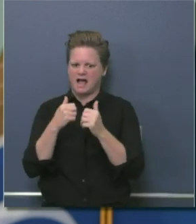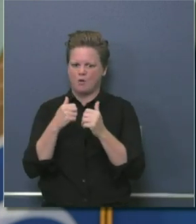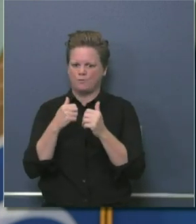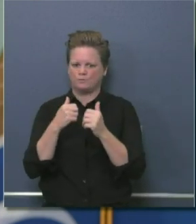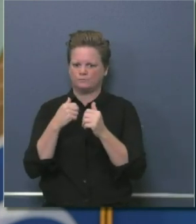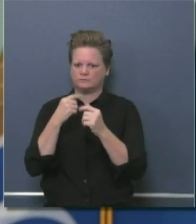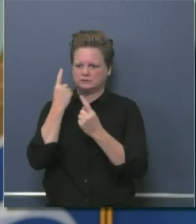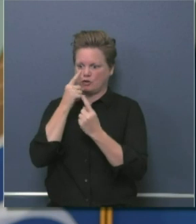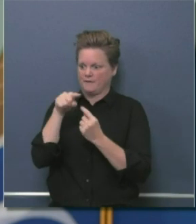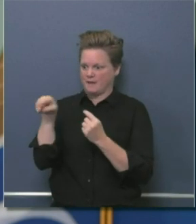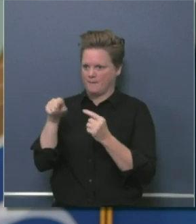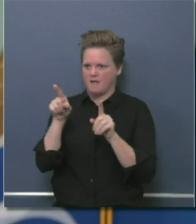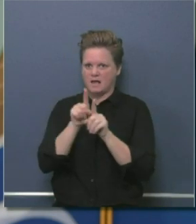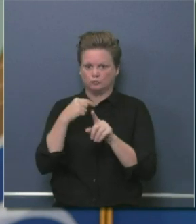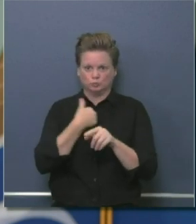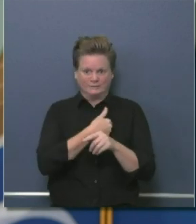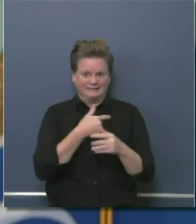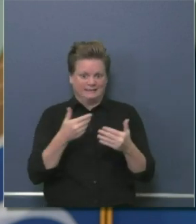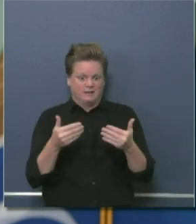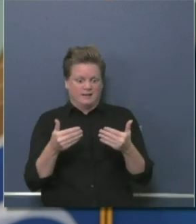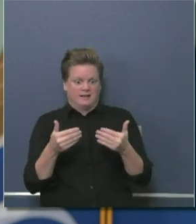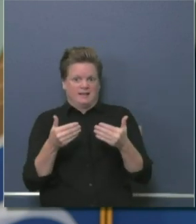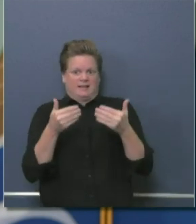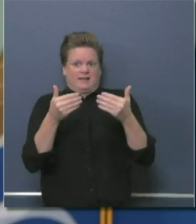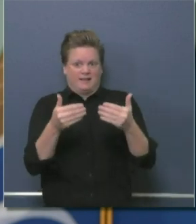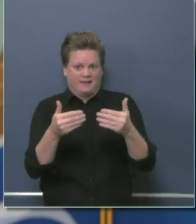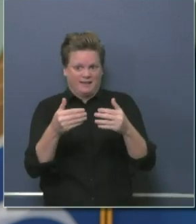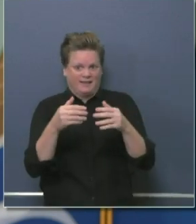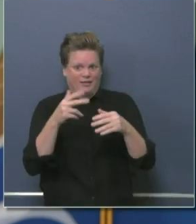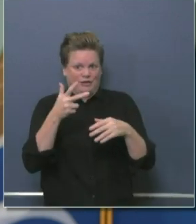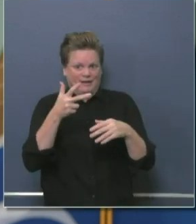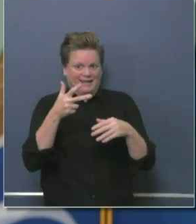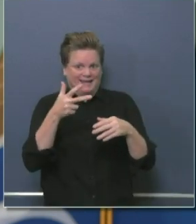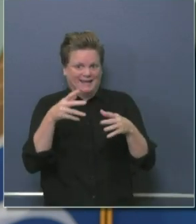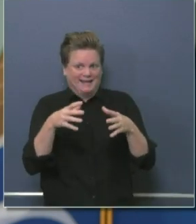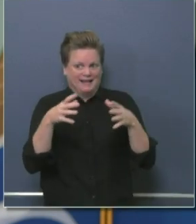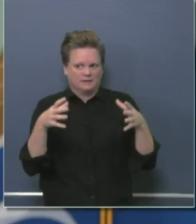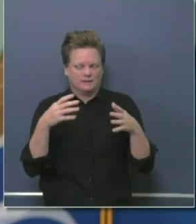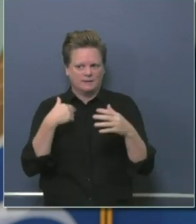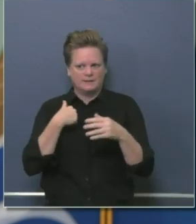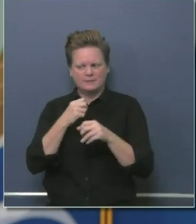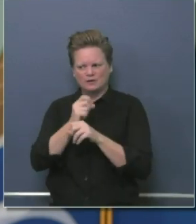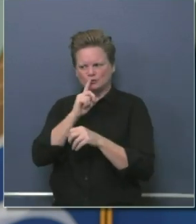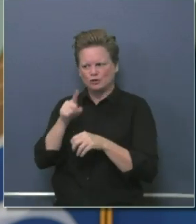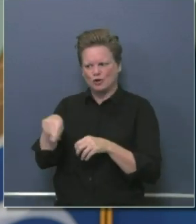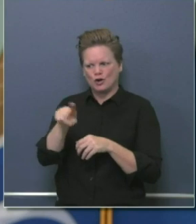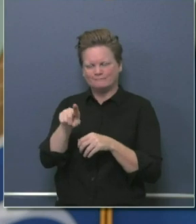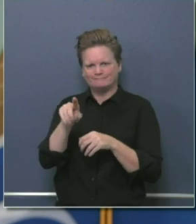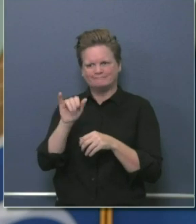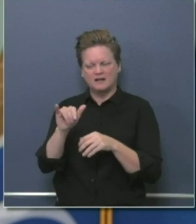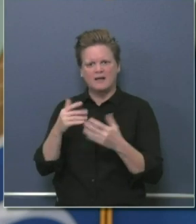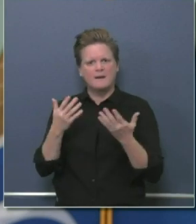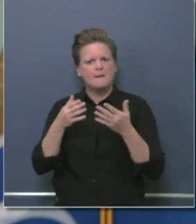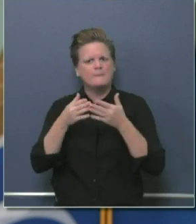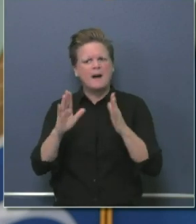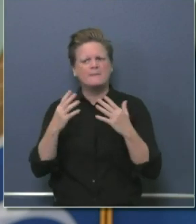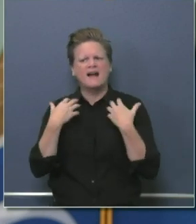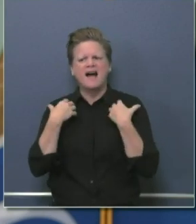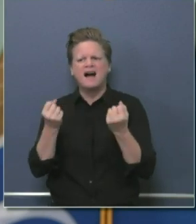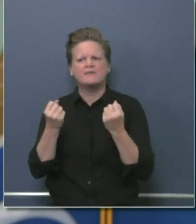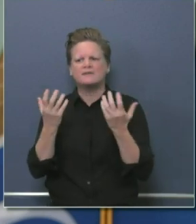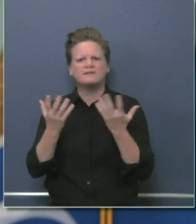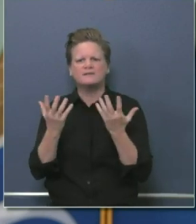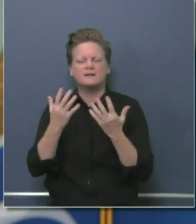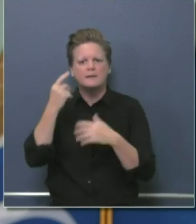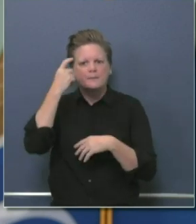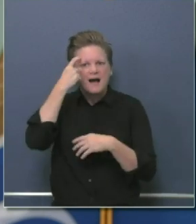are as we enter into these phases. Public health has to be broadly defined. People's mental health has to be considered. We